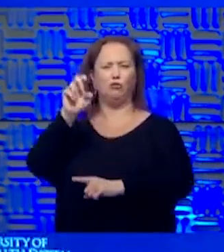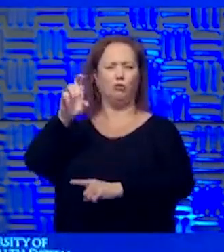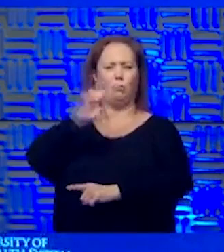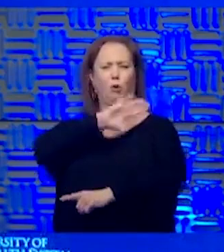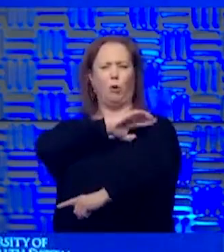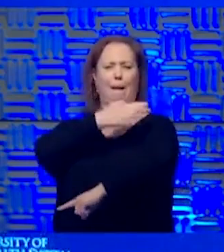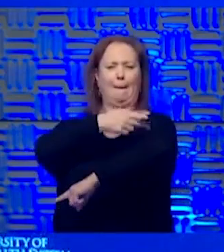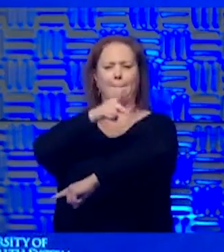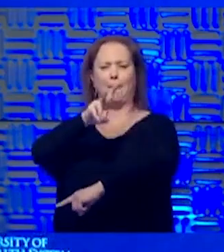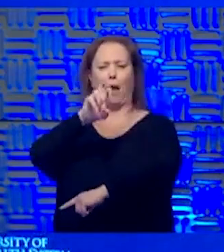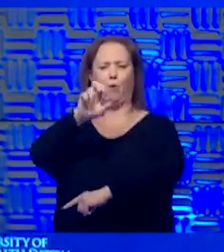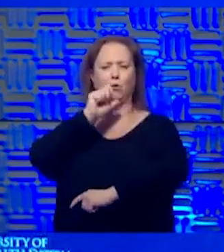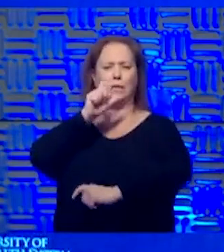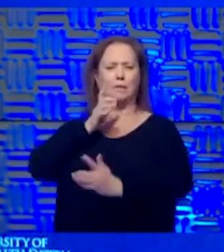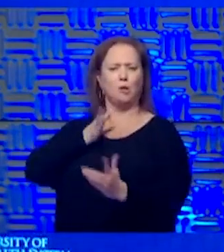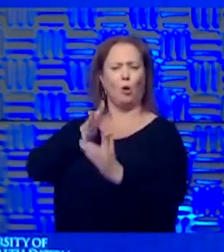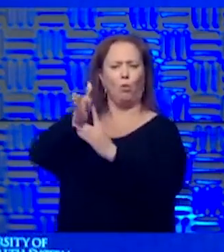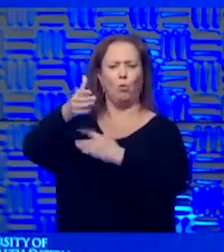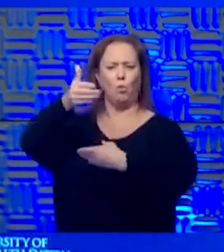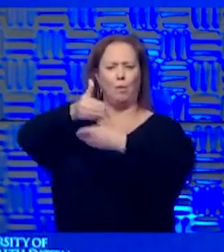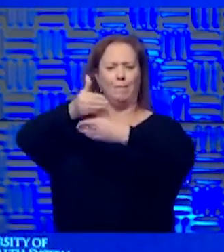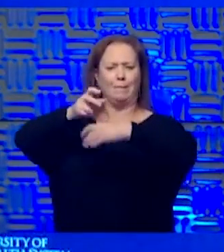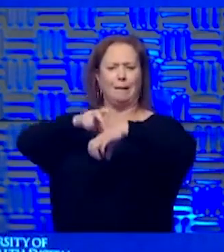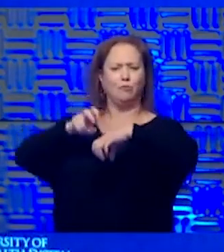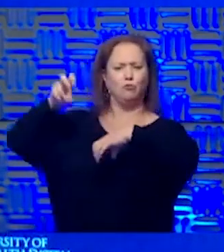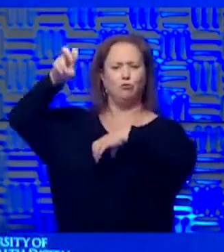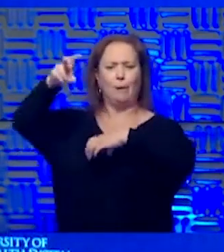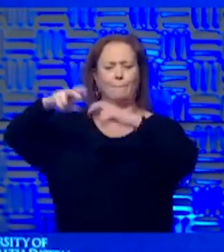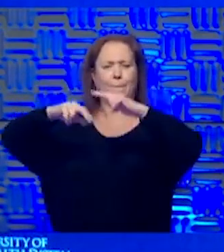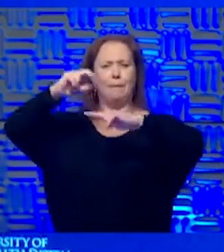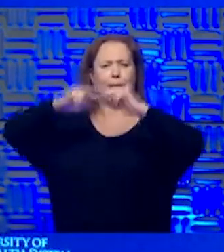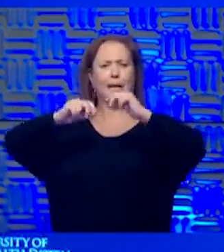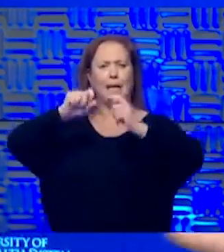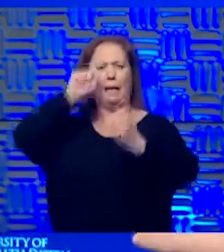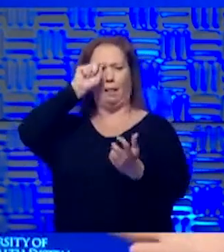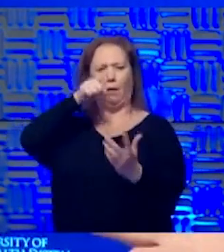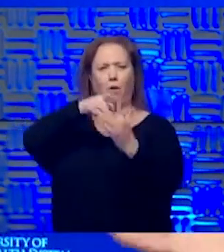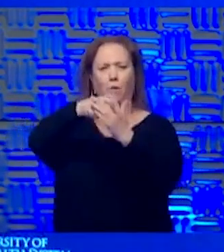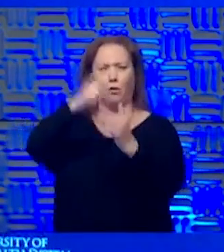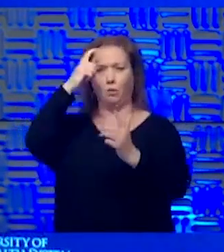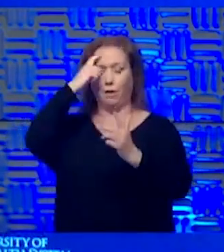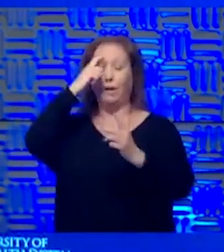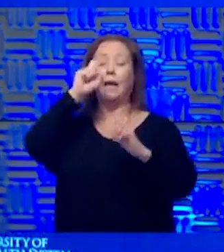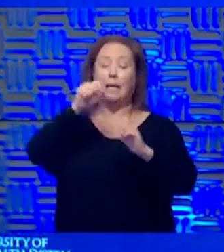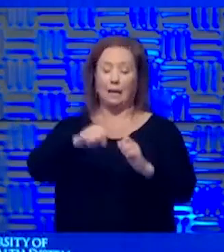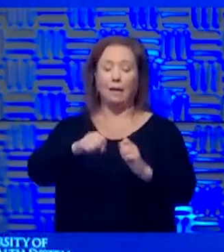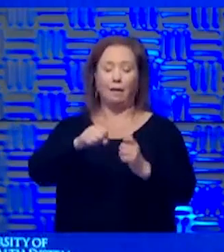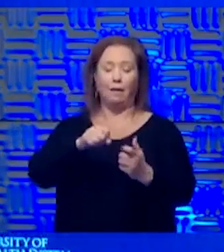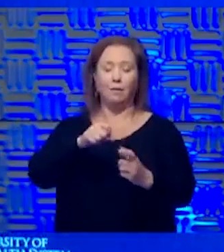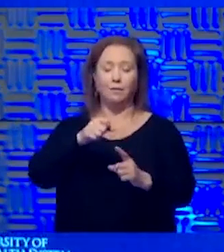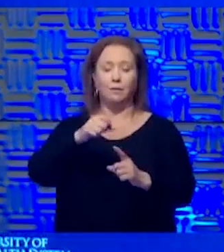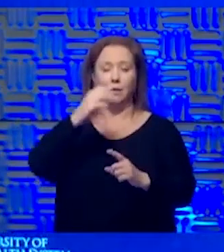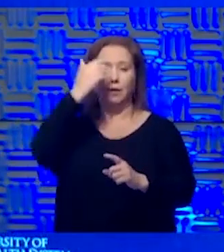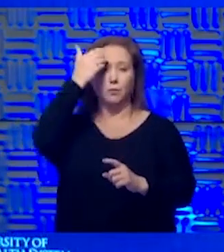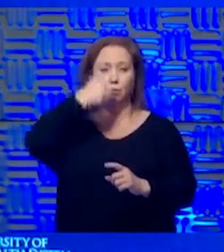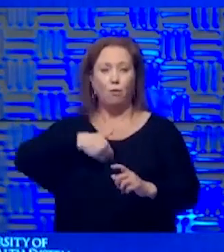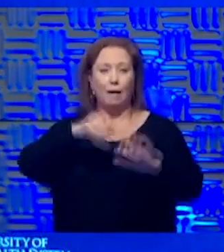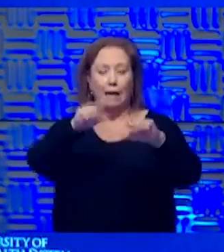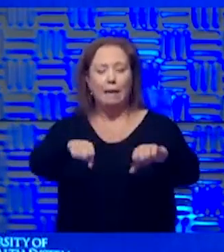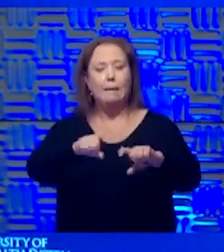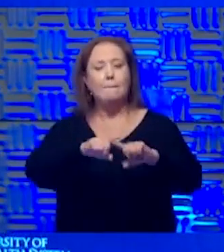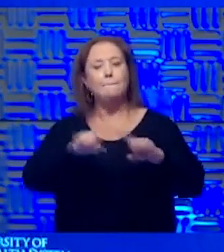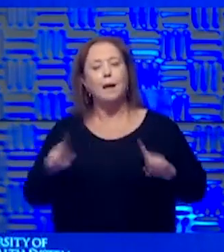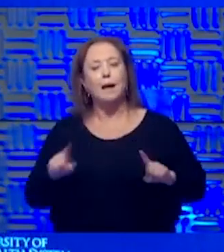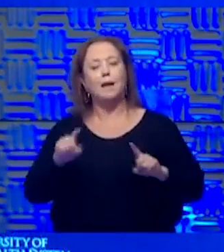tall buildings. It doesn't go through windows. It can't transport itself into your brain, although it can cause strokes. It can't do things